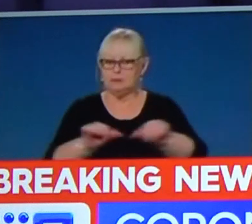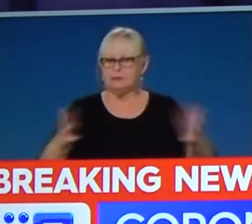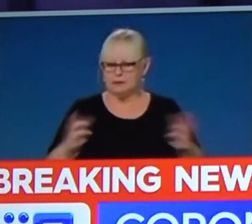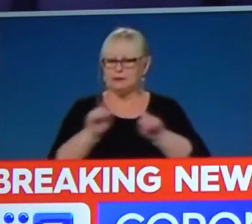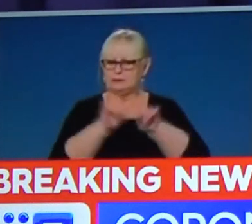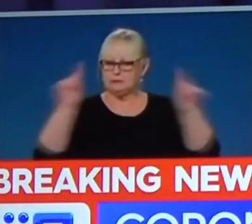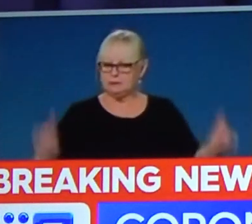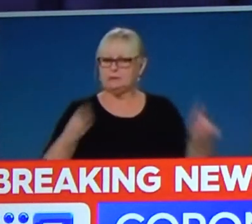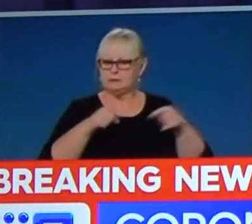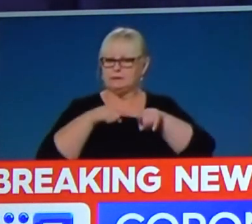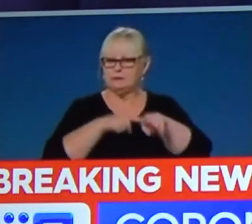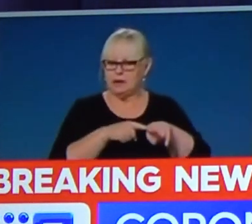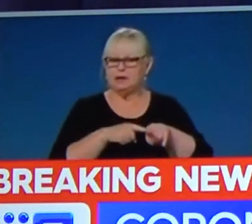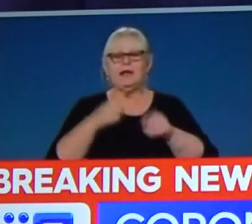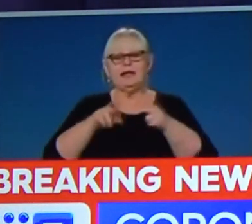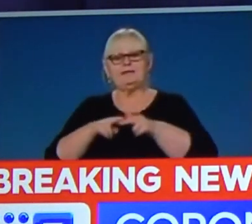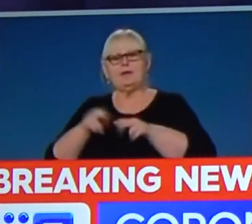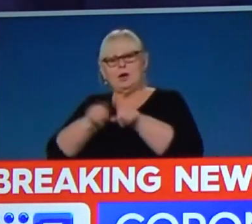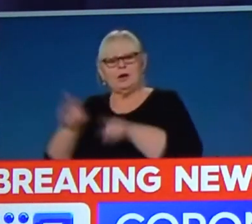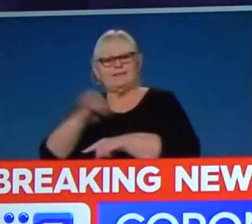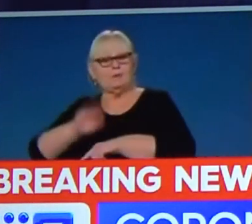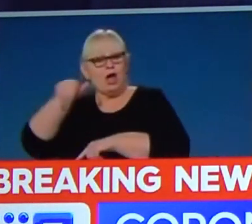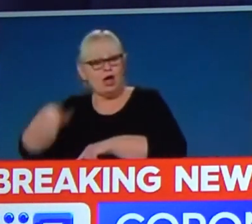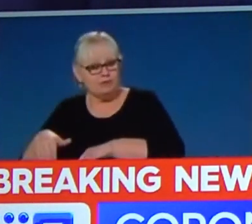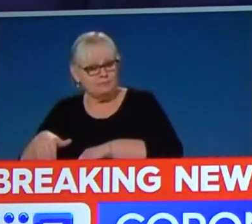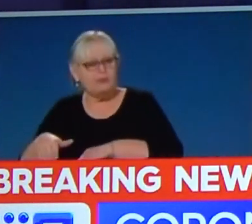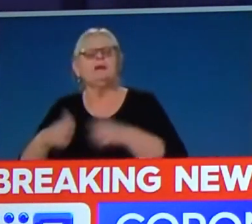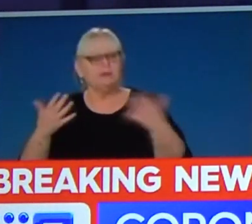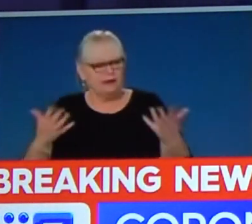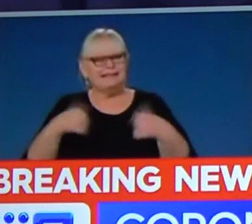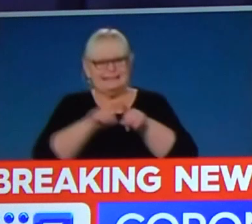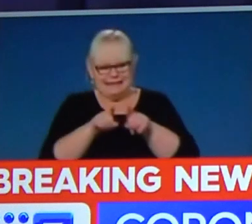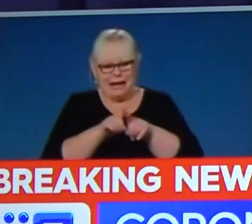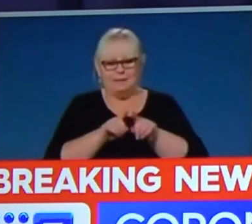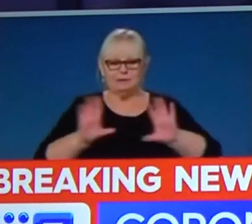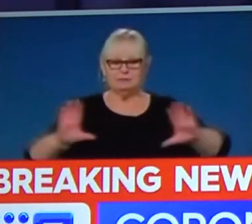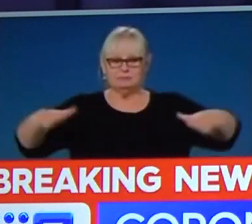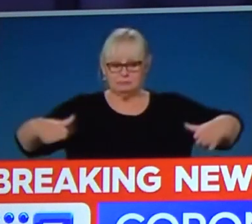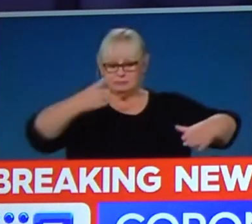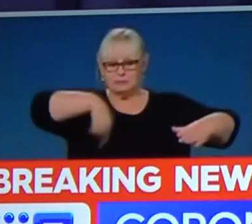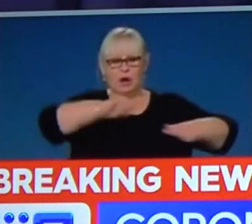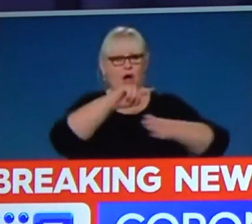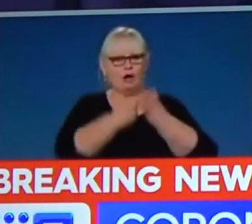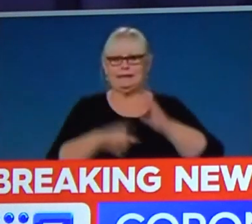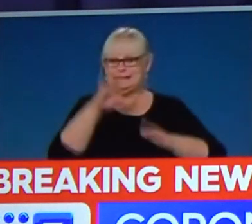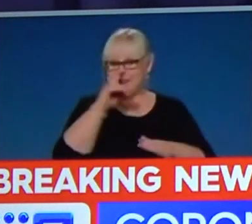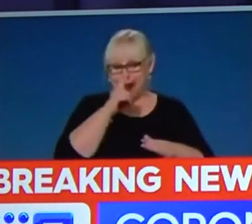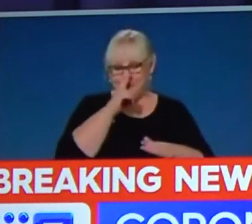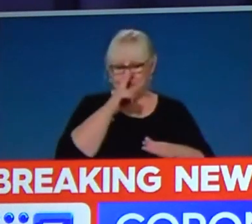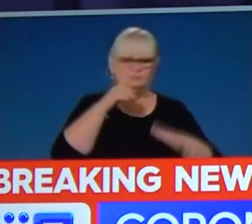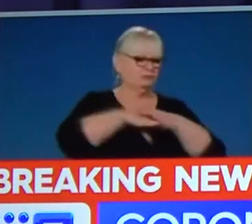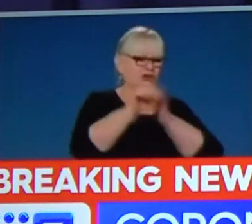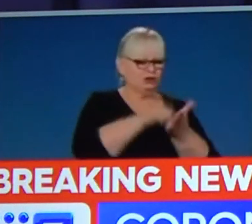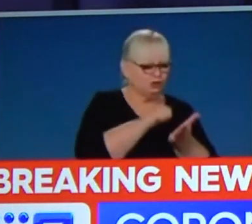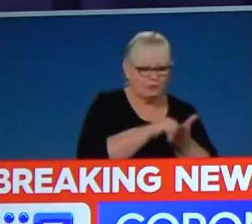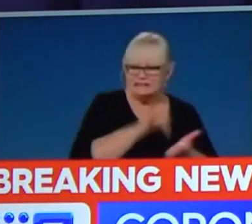distancing principles. So up until now, that has been a restriction of 10 people in a gathering, in an outdoor area, or in a shopping centre